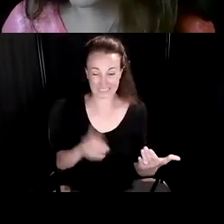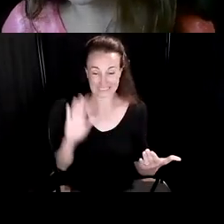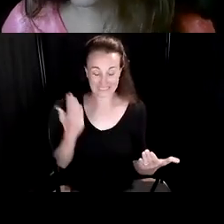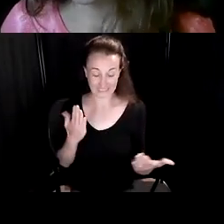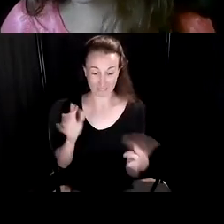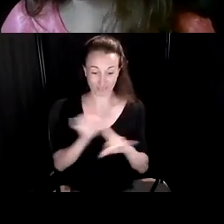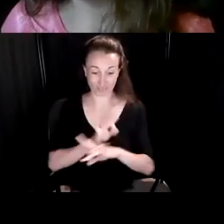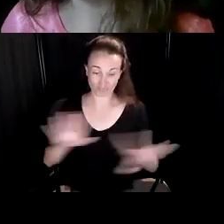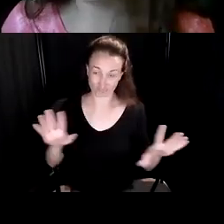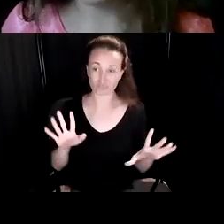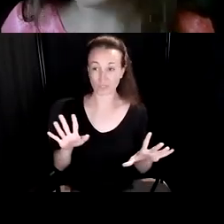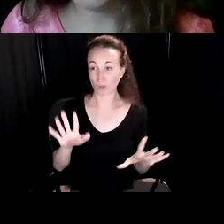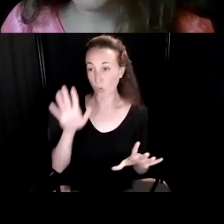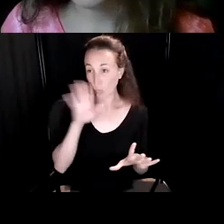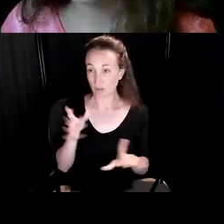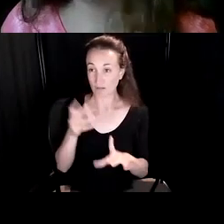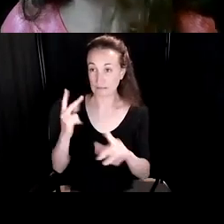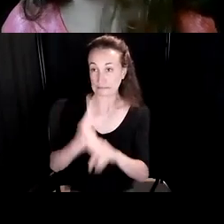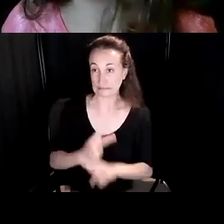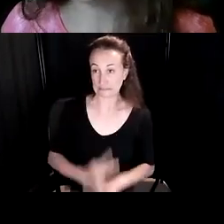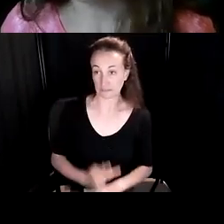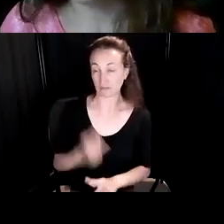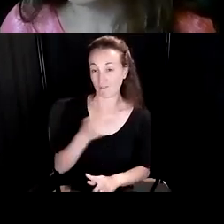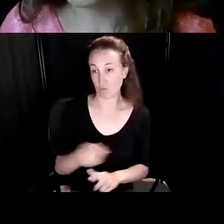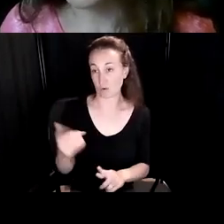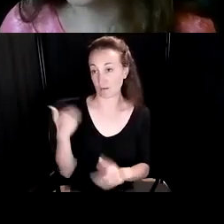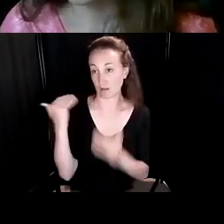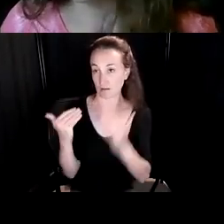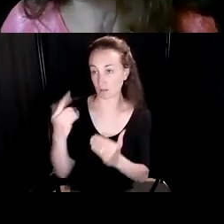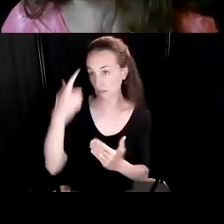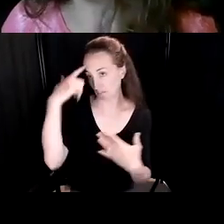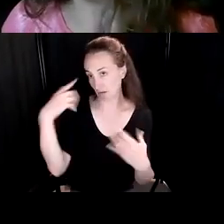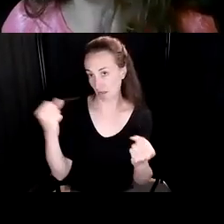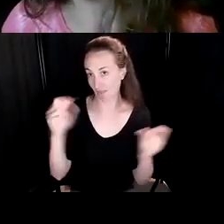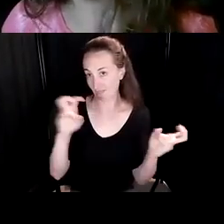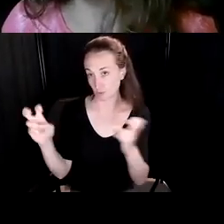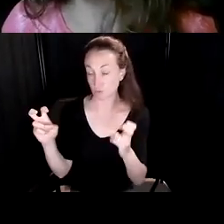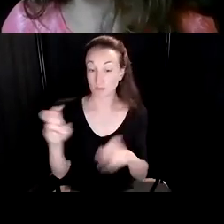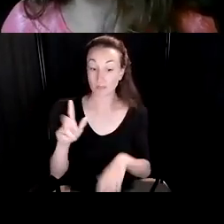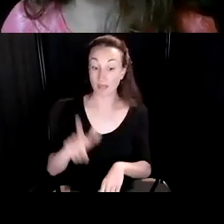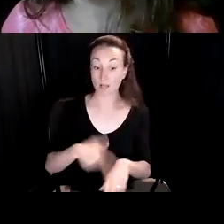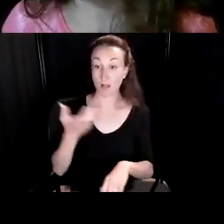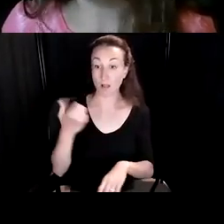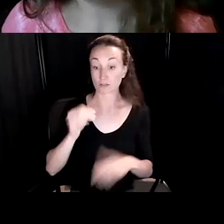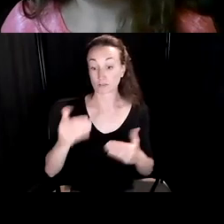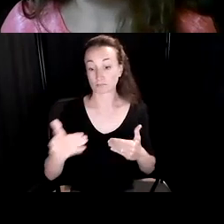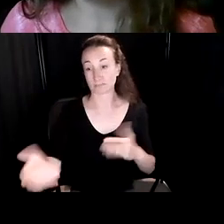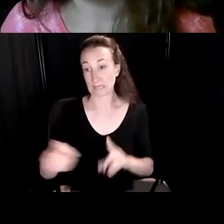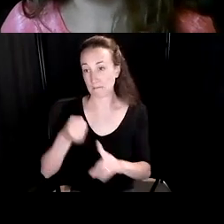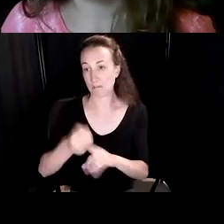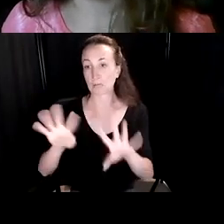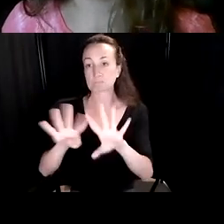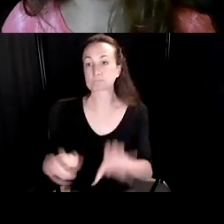health conditions. And again, the long-term impact remains to be seen. And many young adults